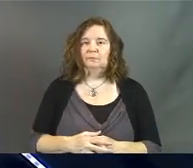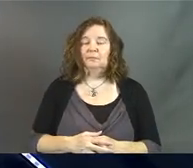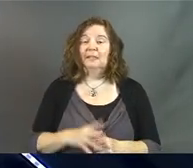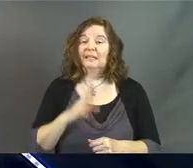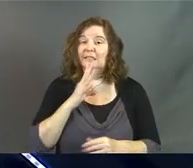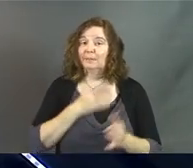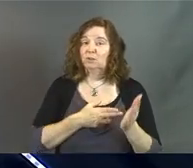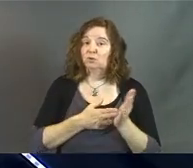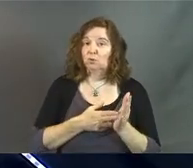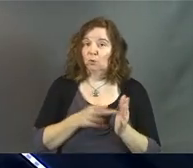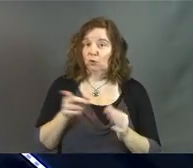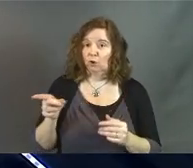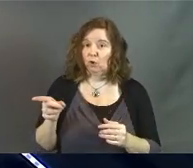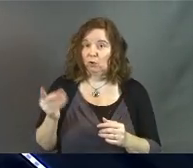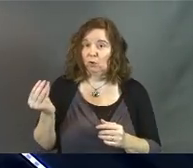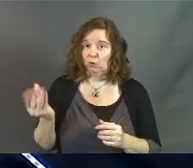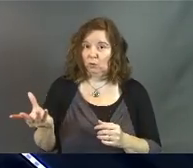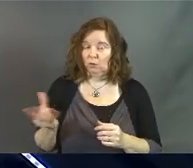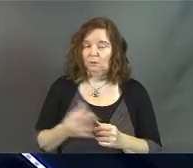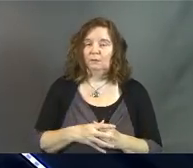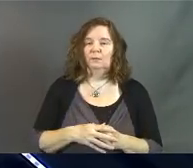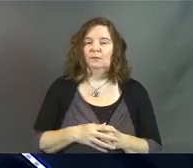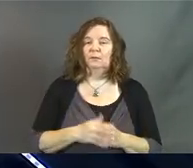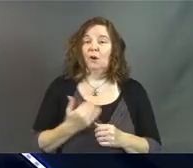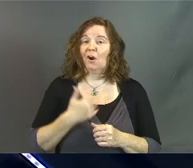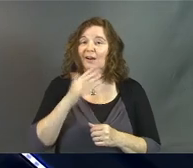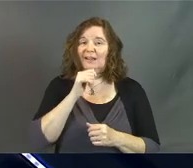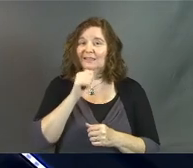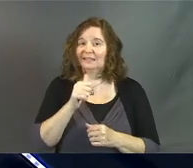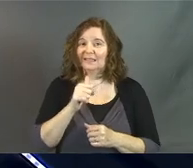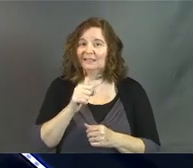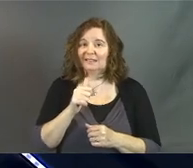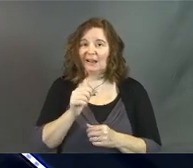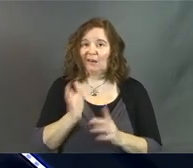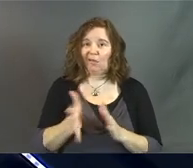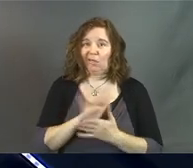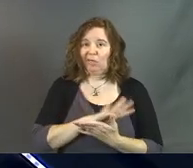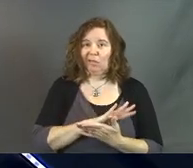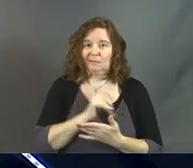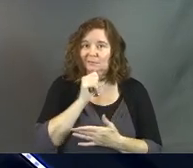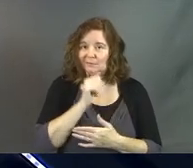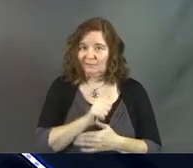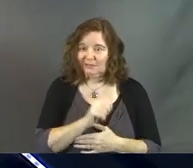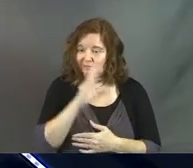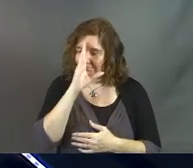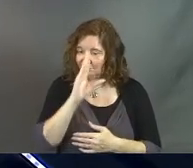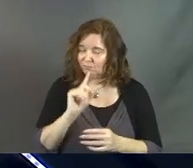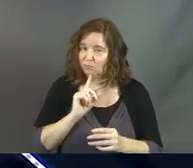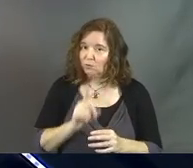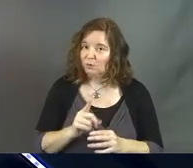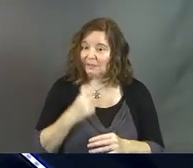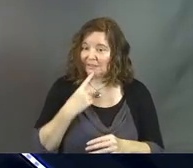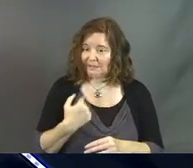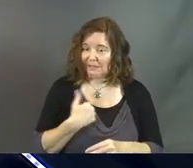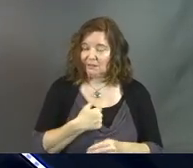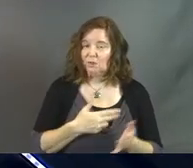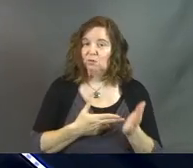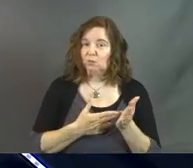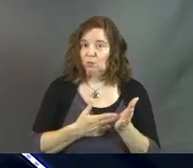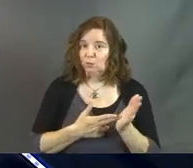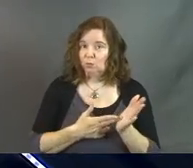He speaks the truth to her. Our God does not candy coat stuff, brothers and sisters. He tells us the